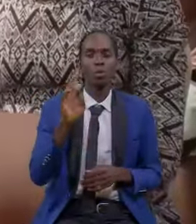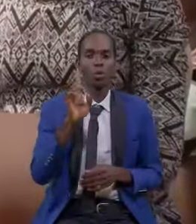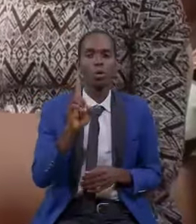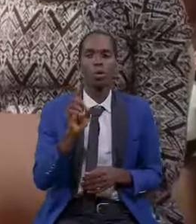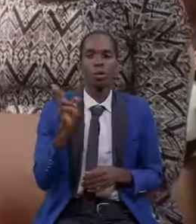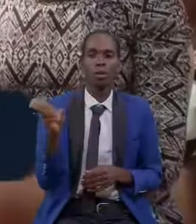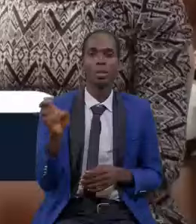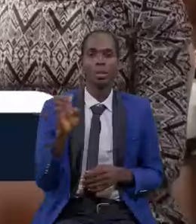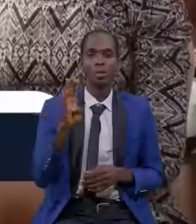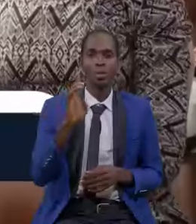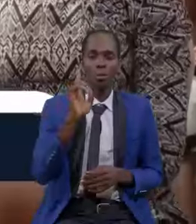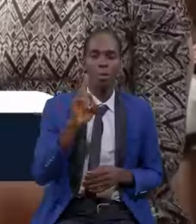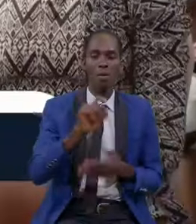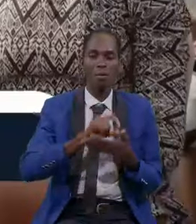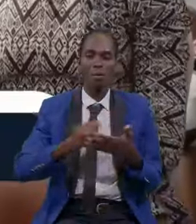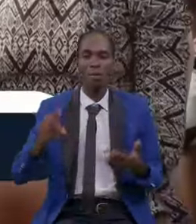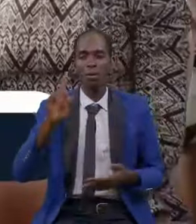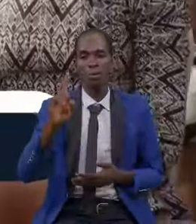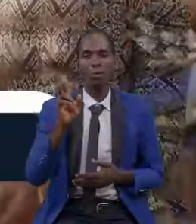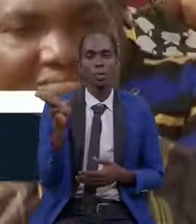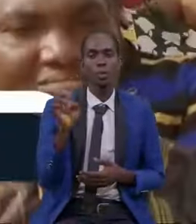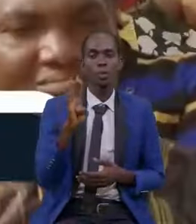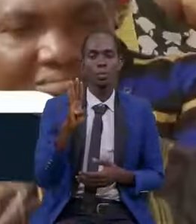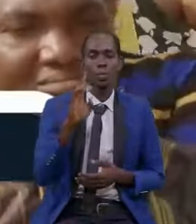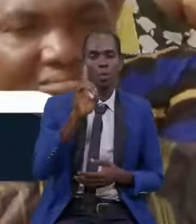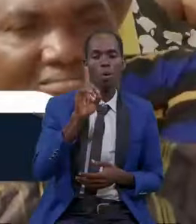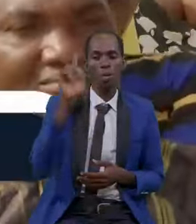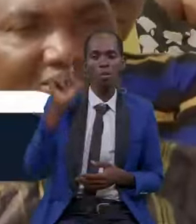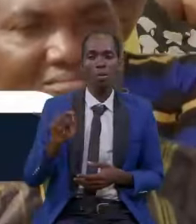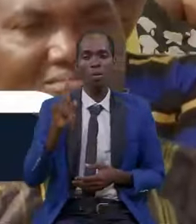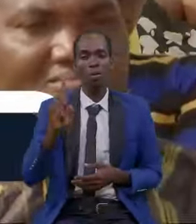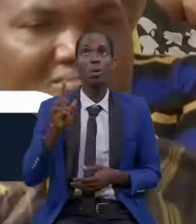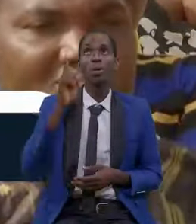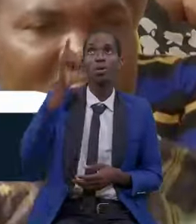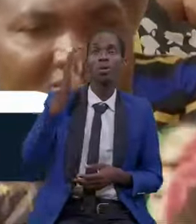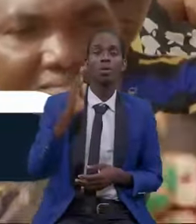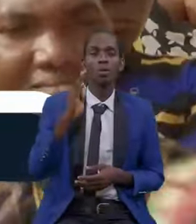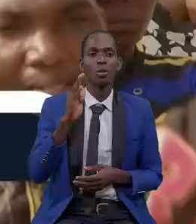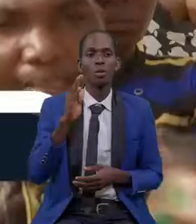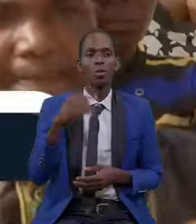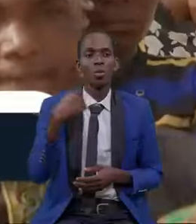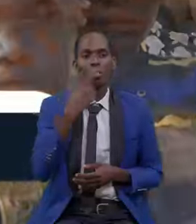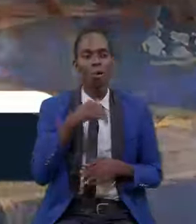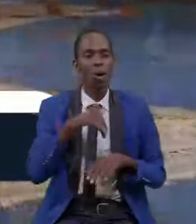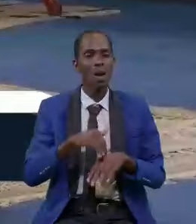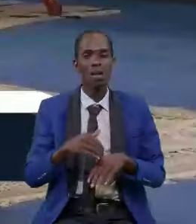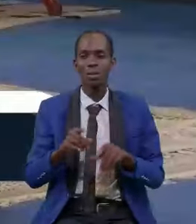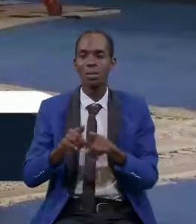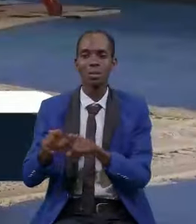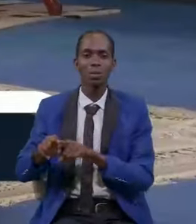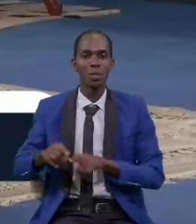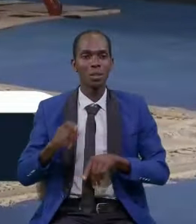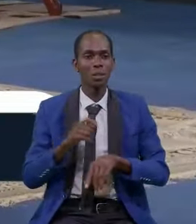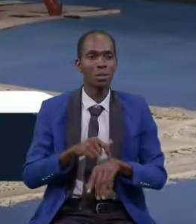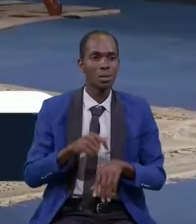verse 1, Hebrews chapter 1, verse 1, God, what sundry times and in diverse